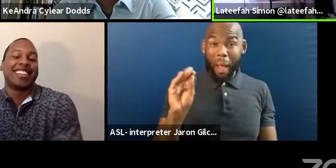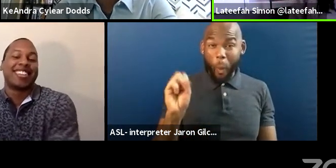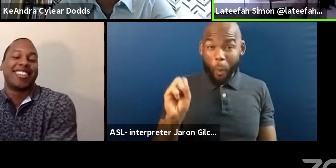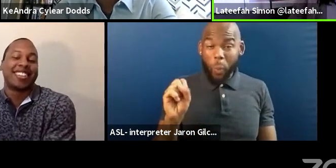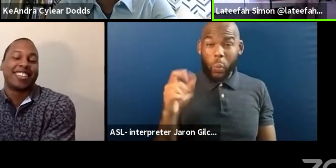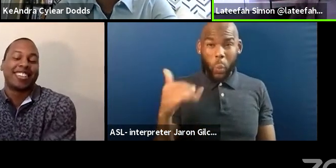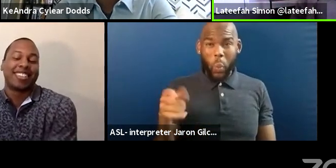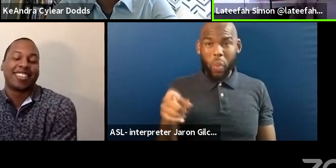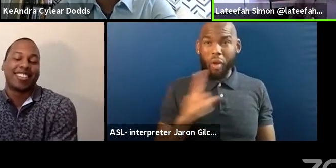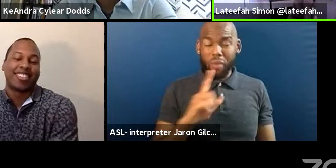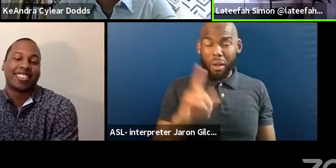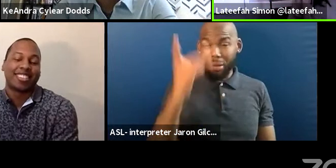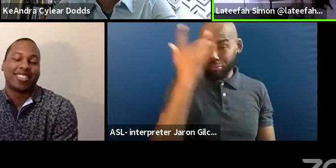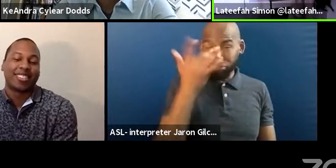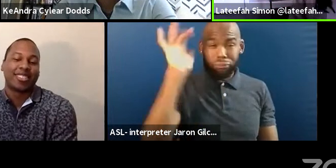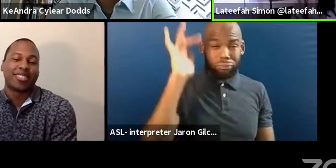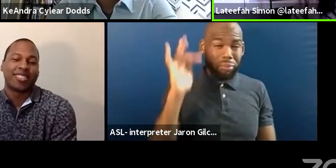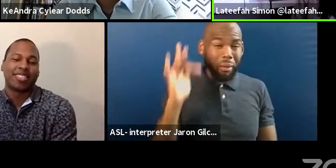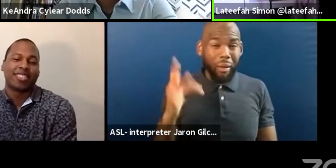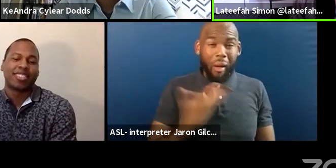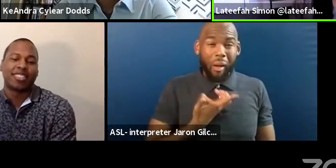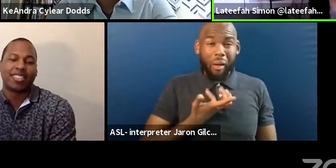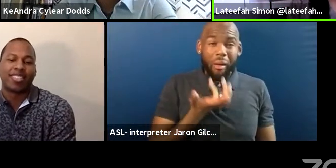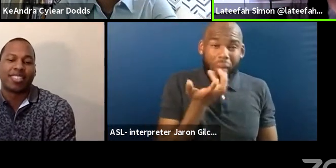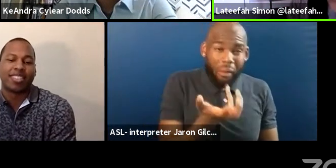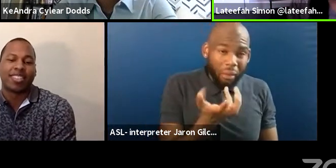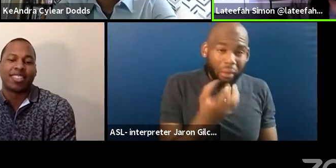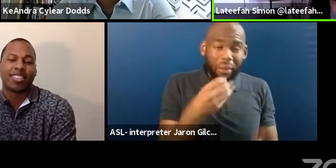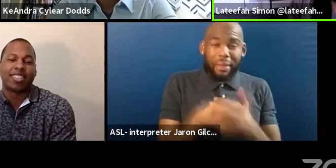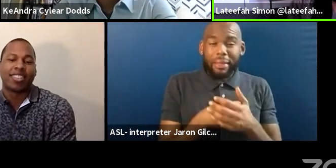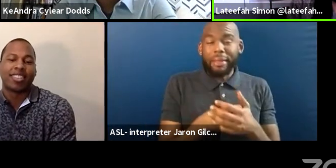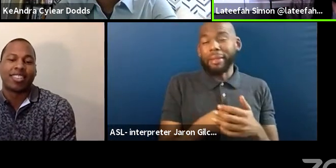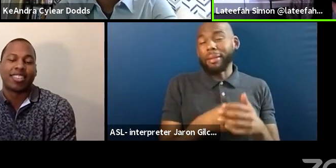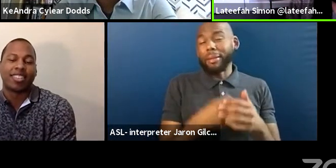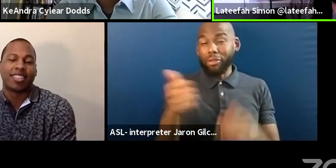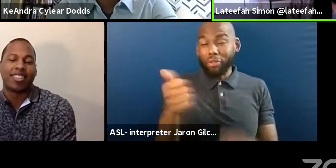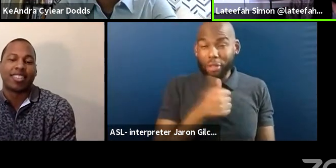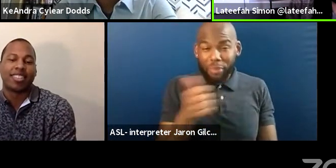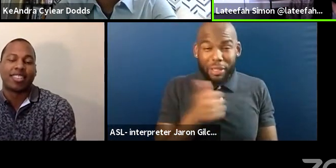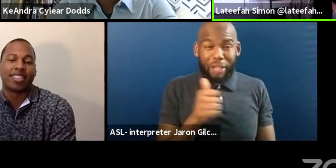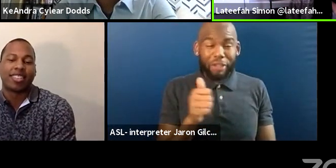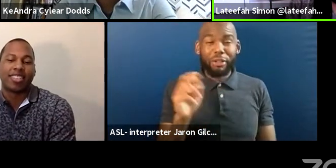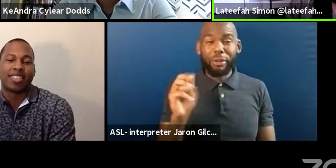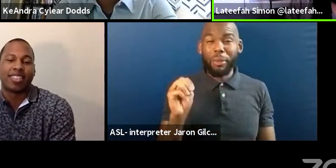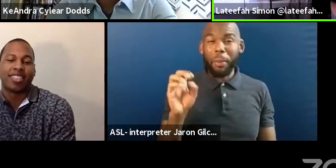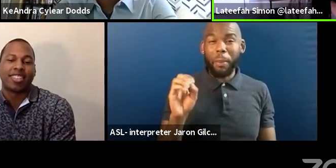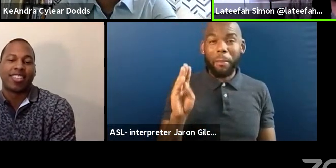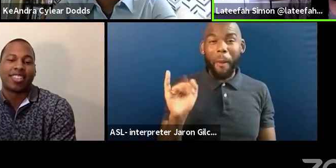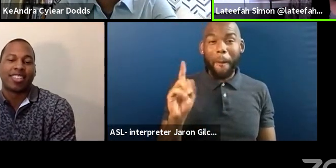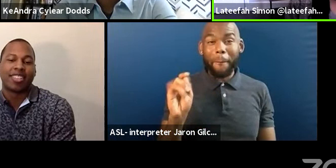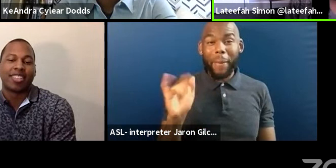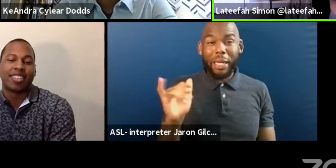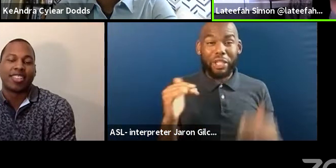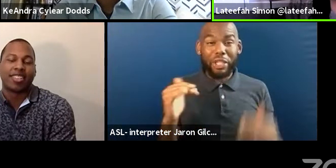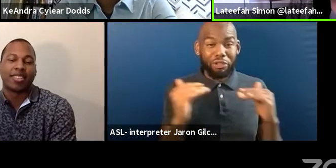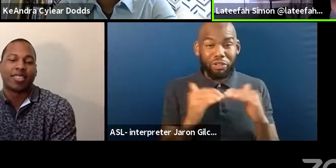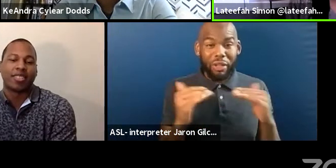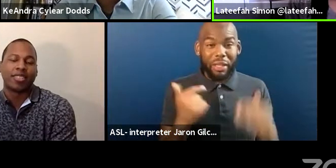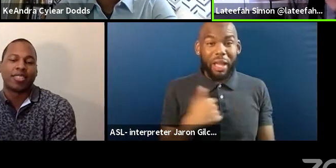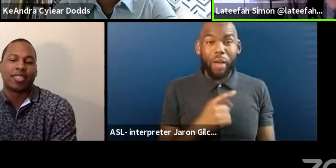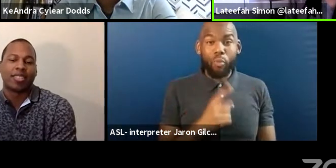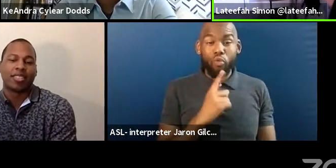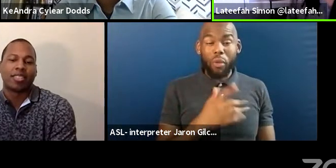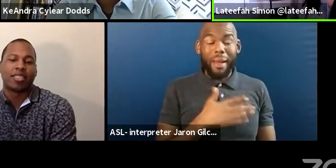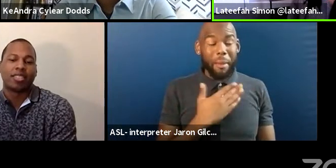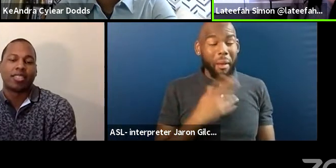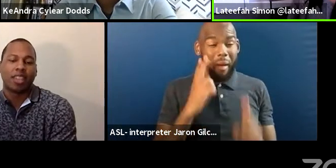put so much love and heart into transportation and mobility justice. And so I'm really glad to be honored to be in